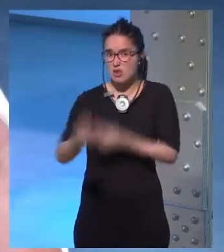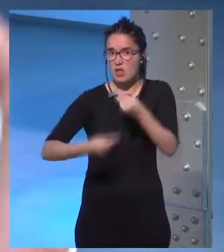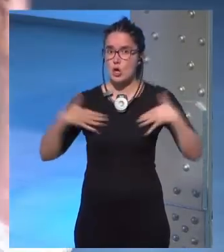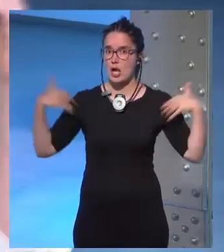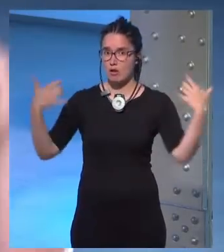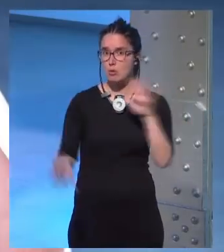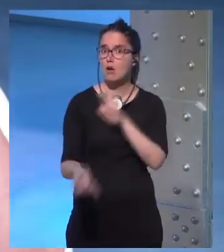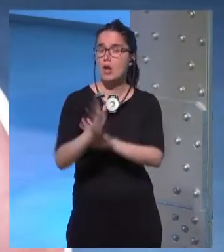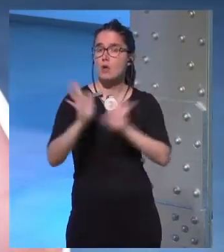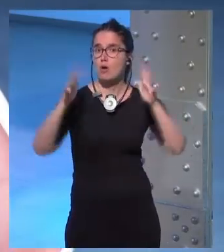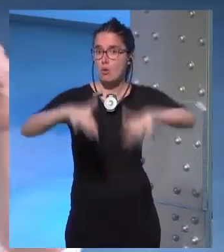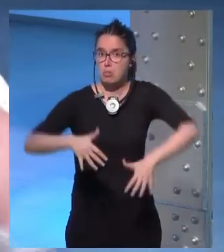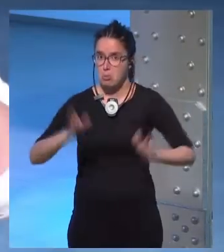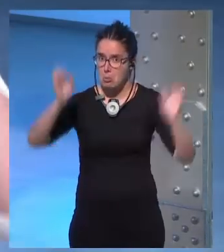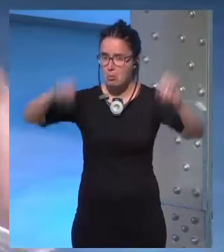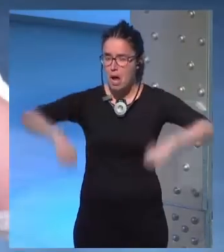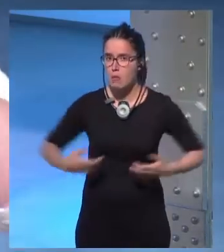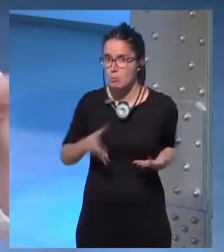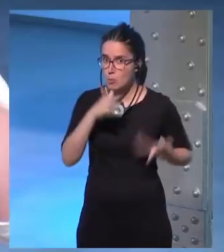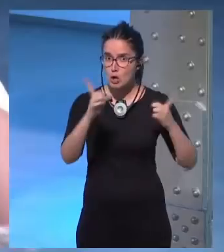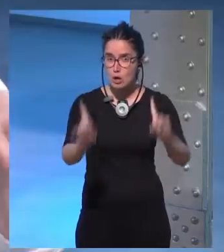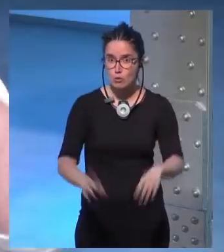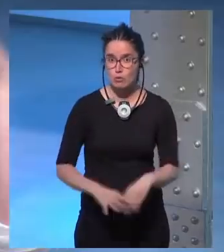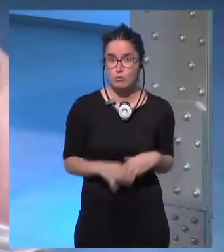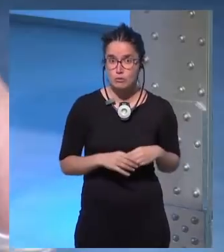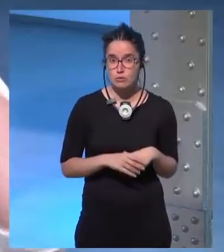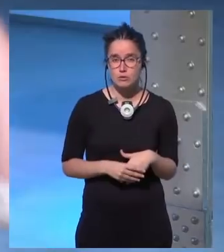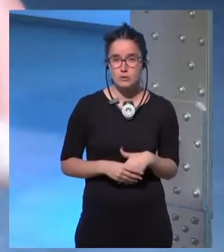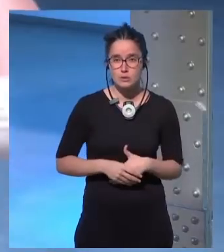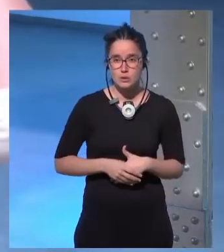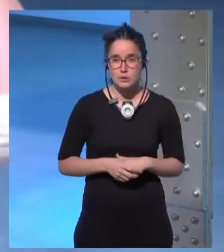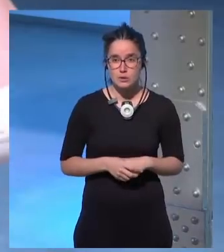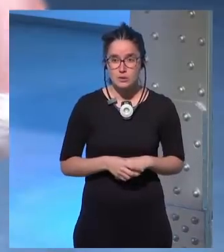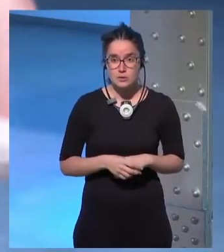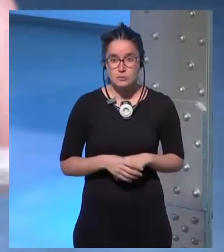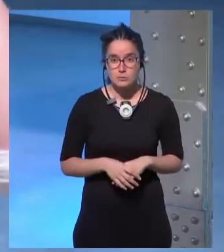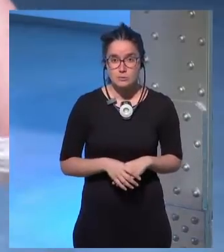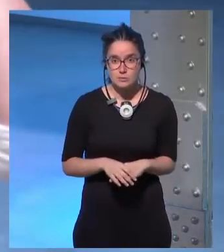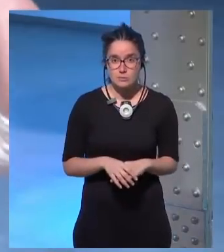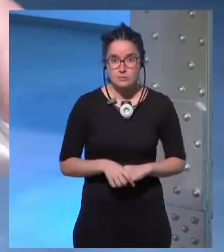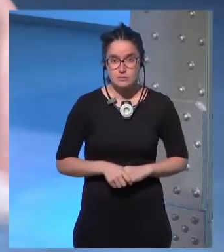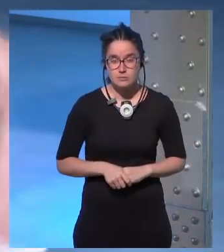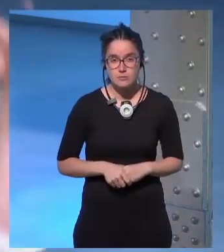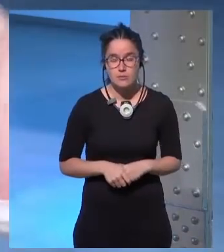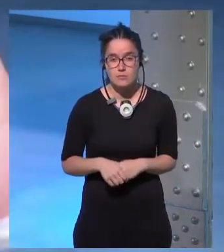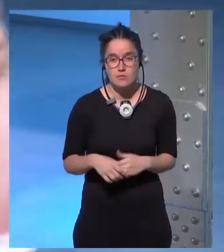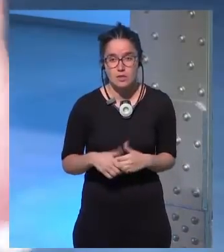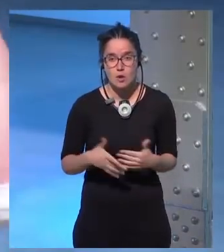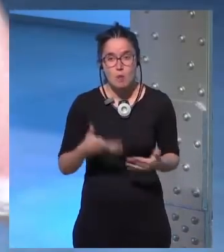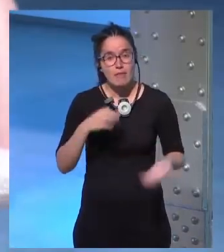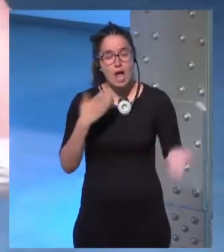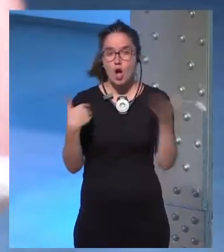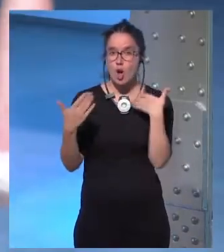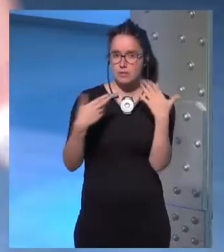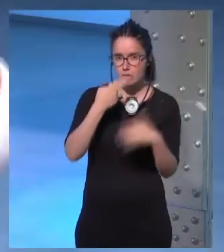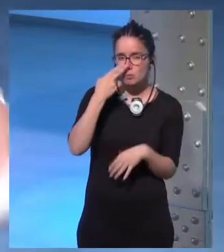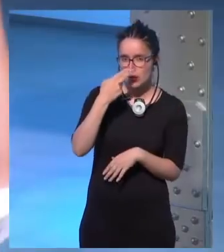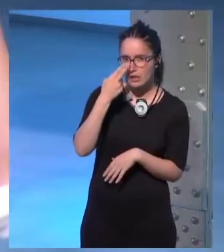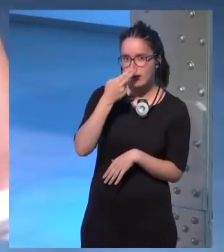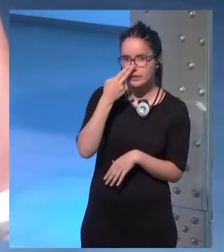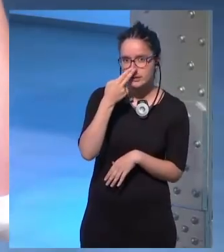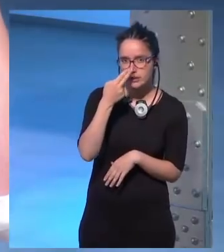fact, that way you don't have to be at the 100 level, like the basic level all the time. You can have way more interesting conversations with people who are on kind of that